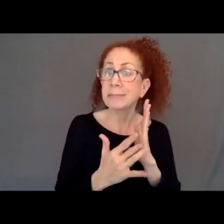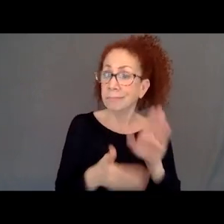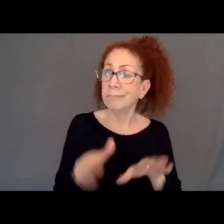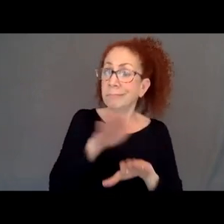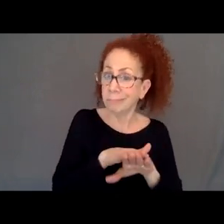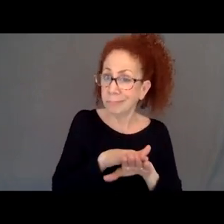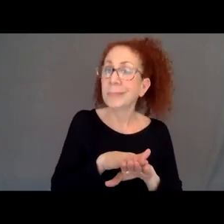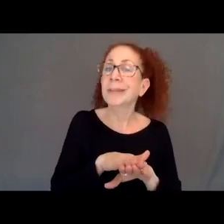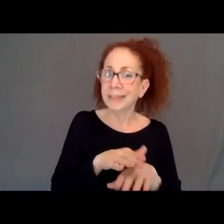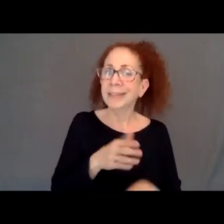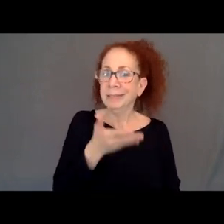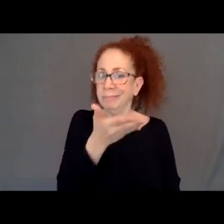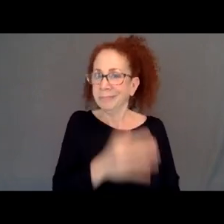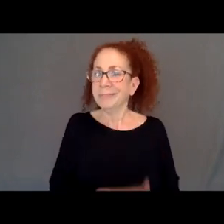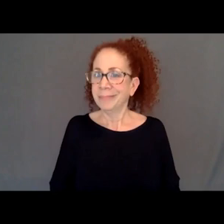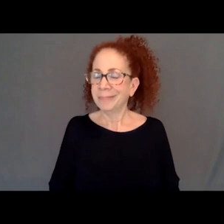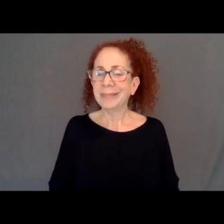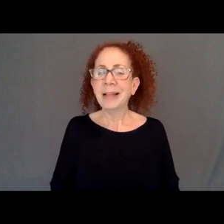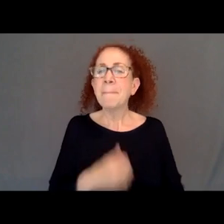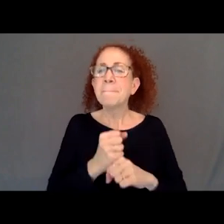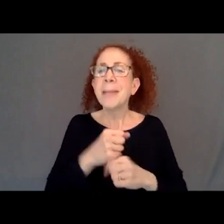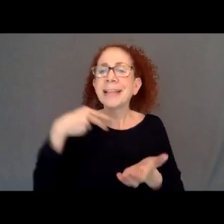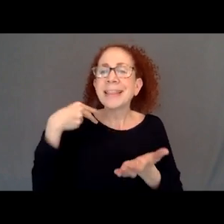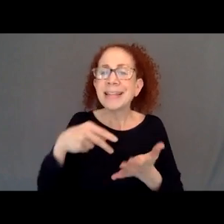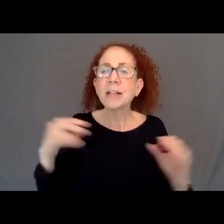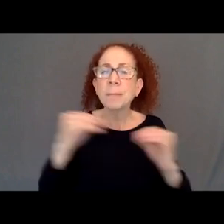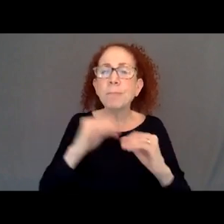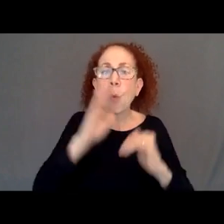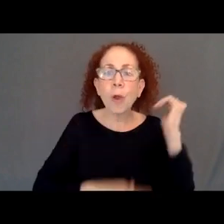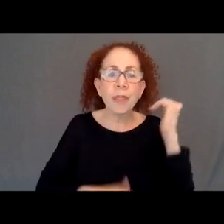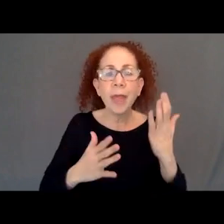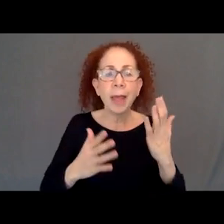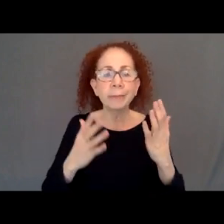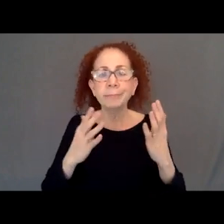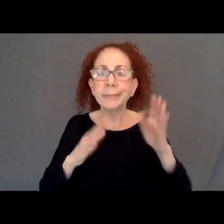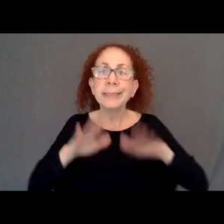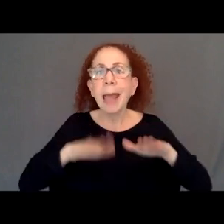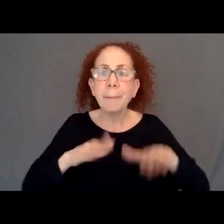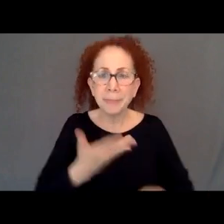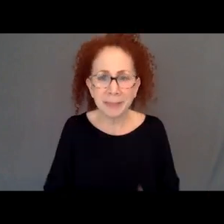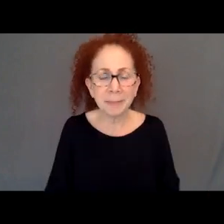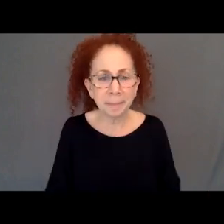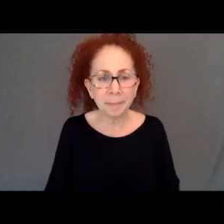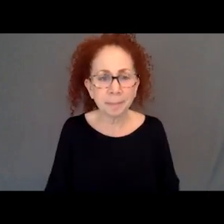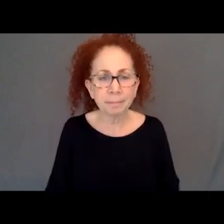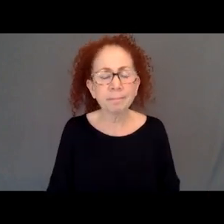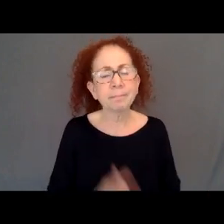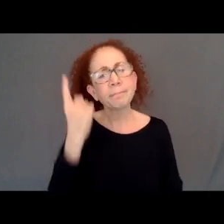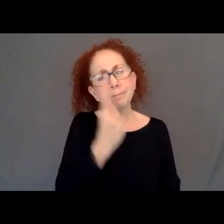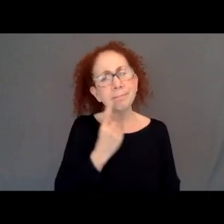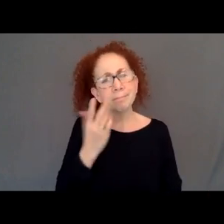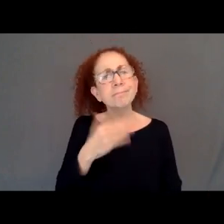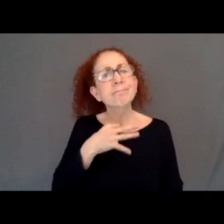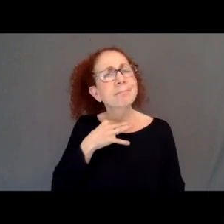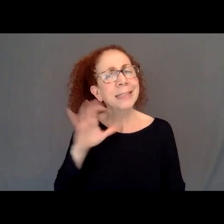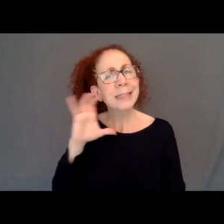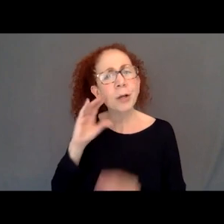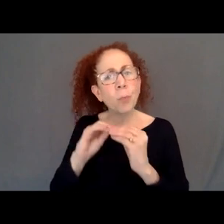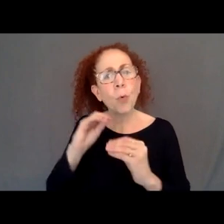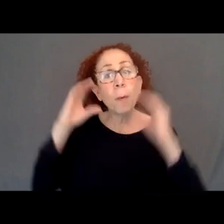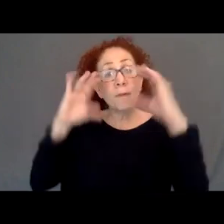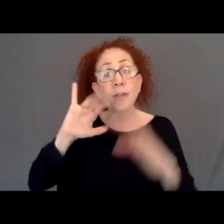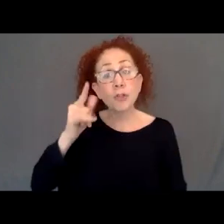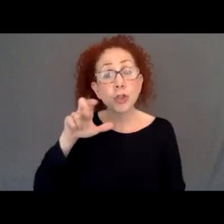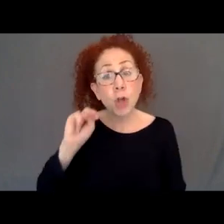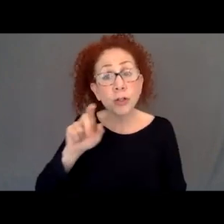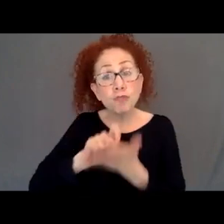the practice of dance, that animates dance as something more than the steps. And I'm thinking here a little bit about how Professor Johnson has written